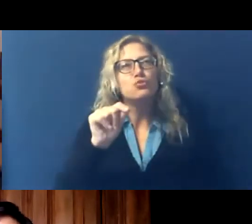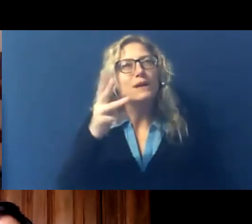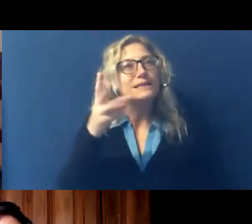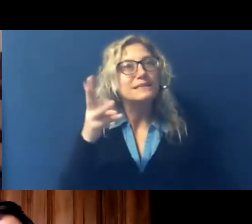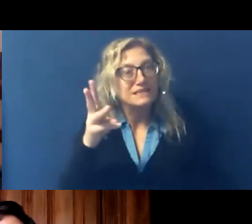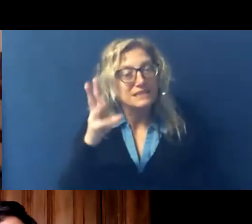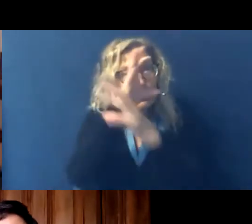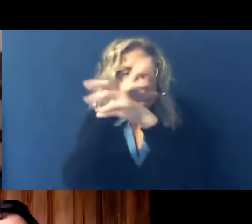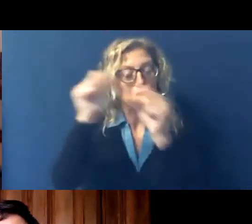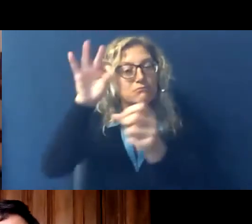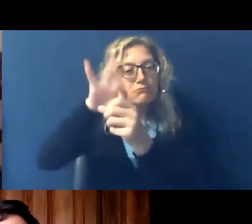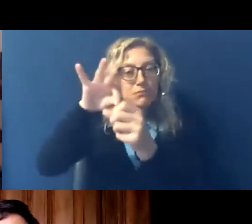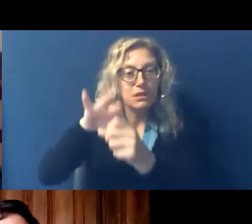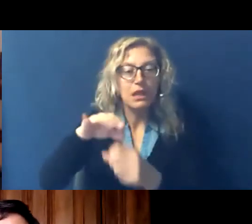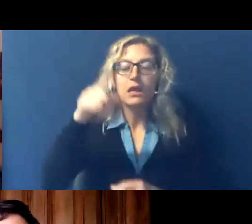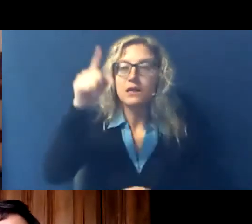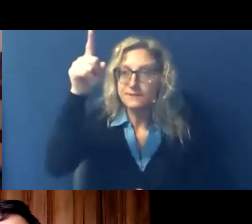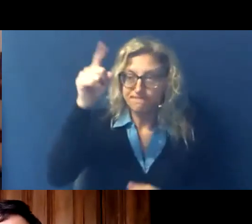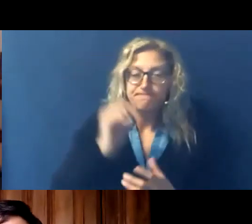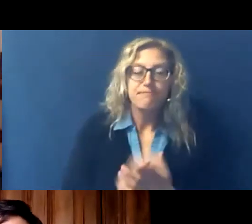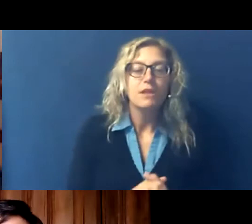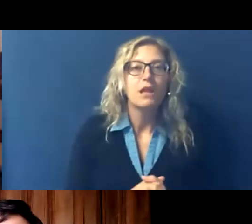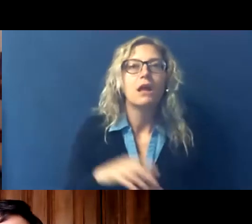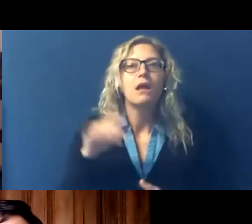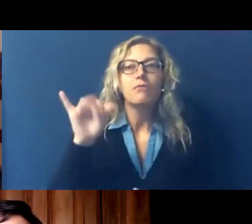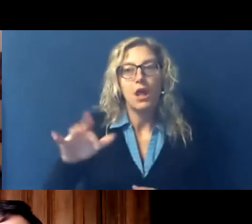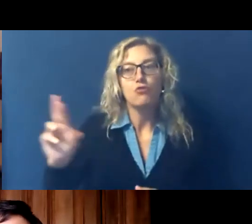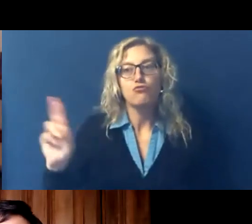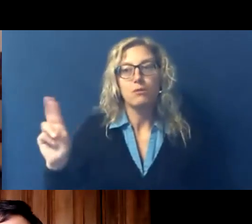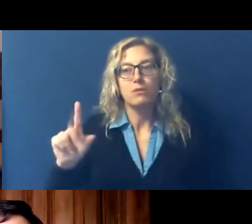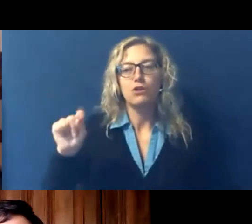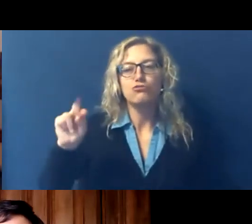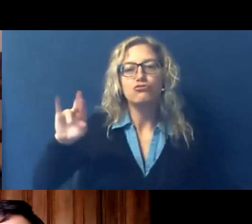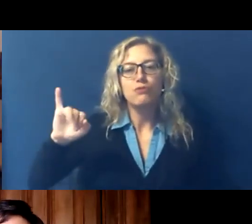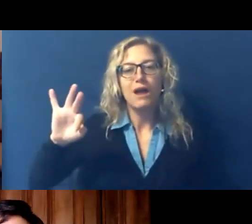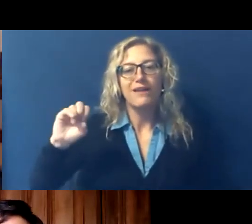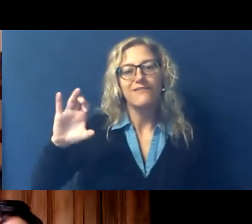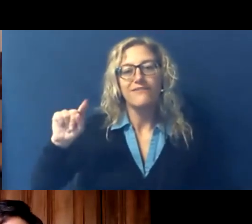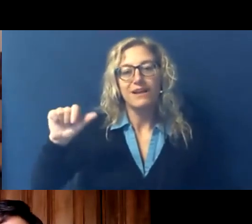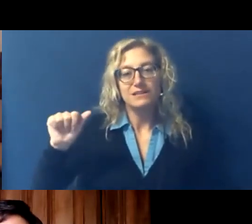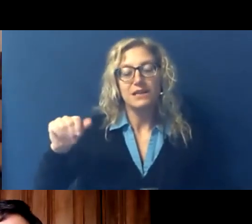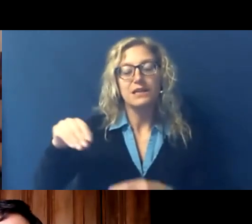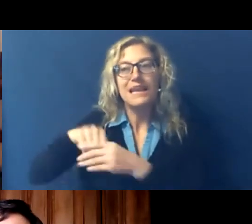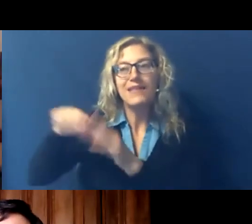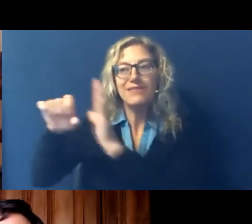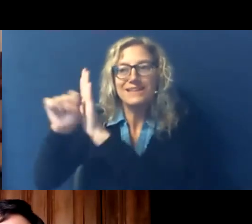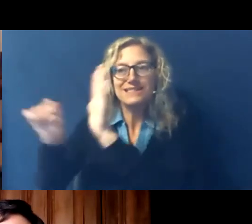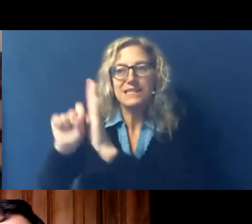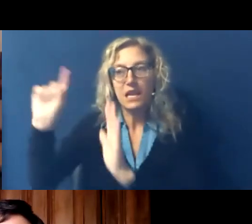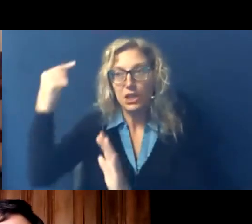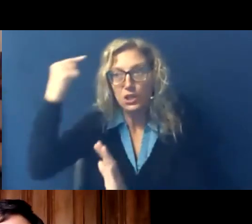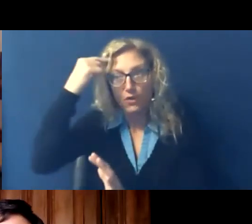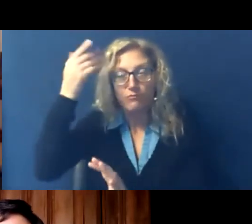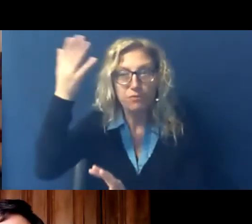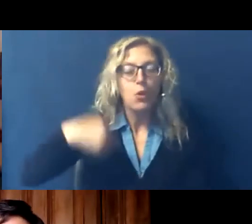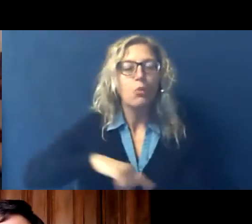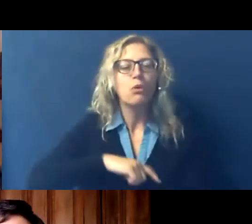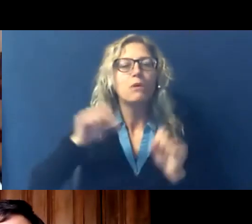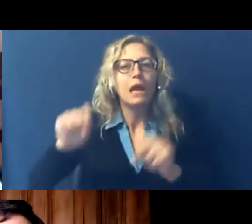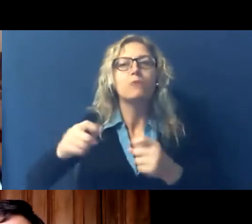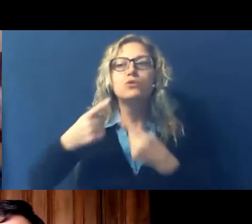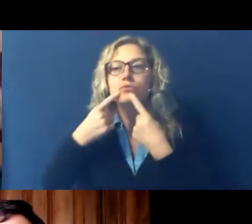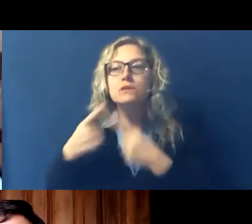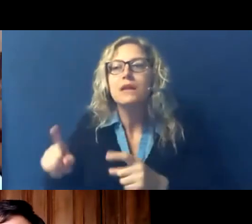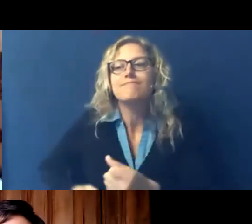presidential election, and notwithstanding a Republican trifecta in the state government there, we were able to